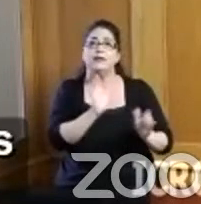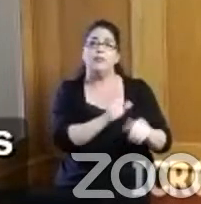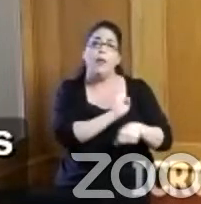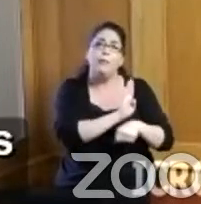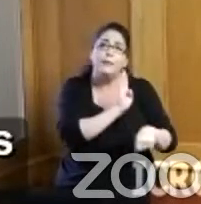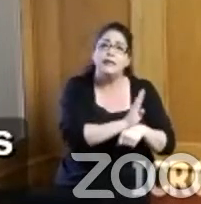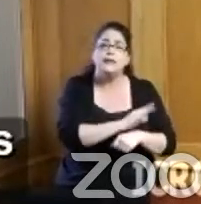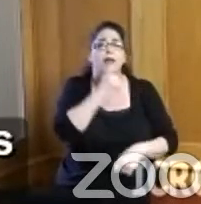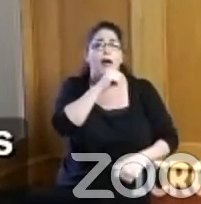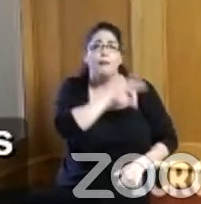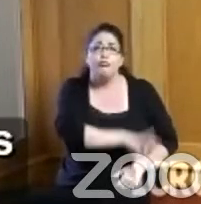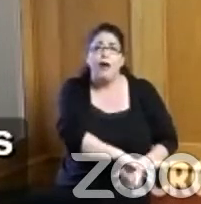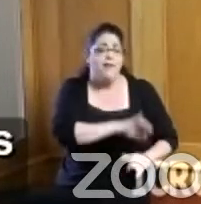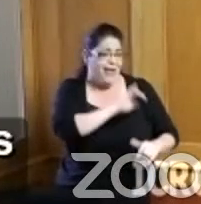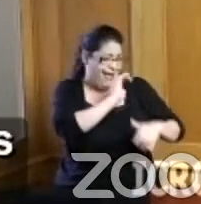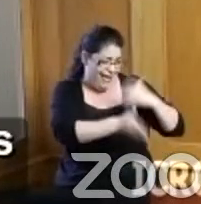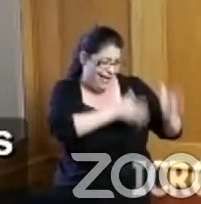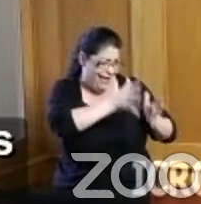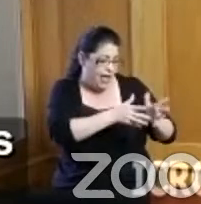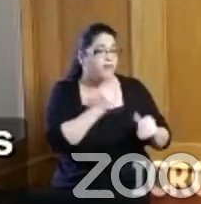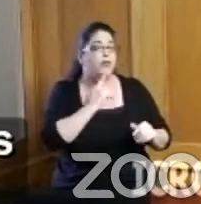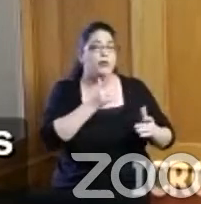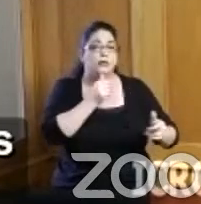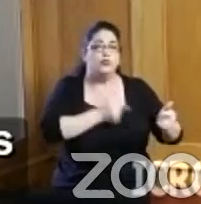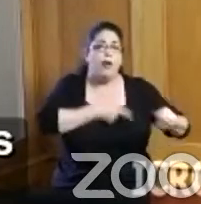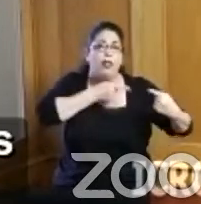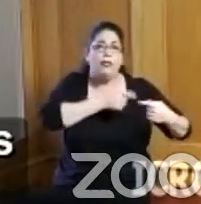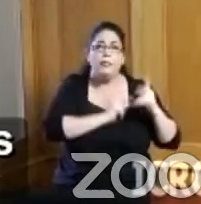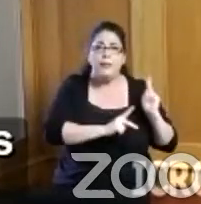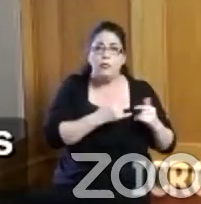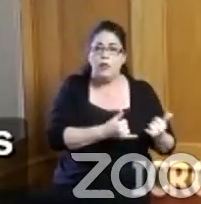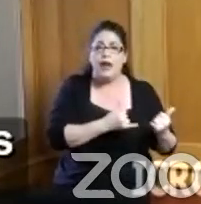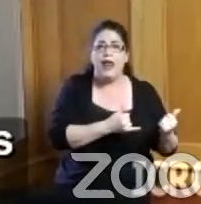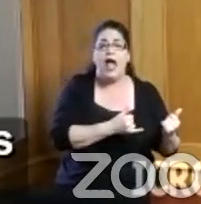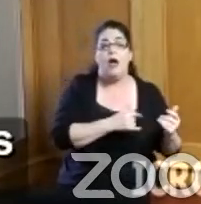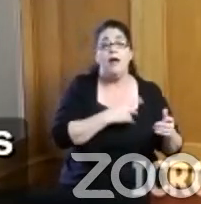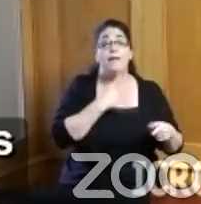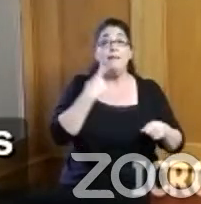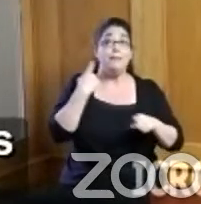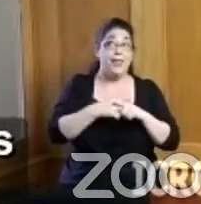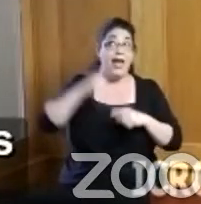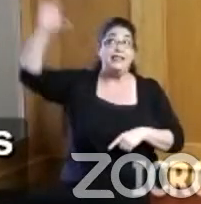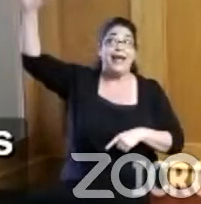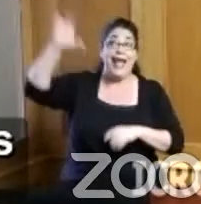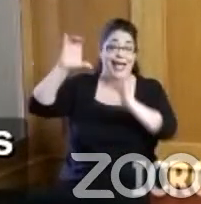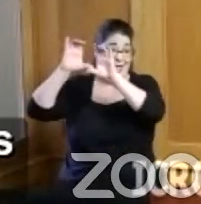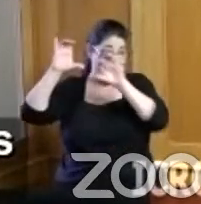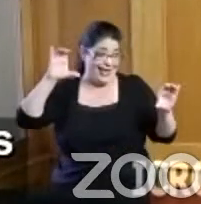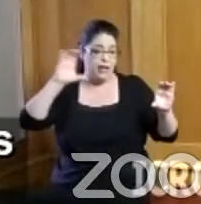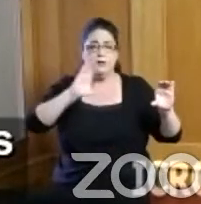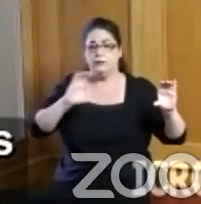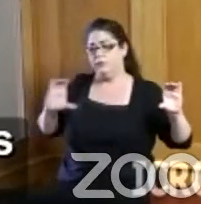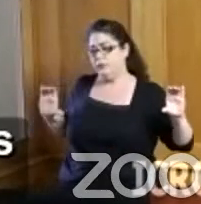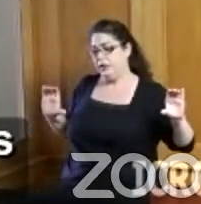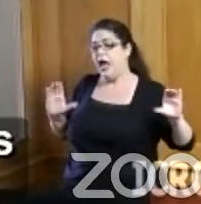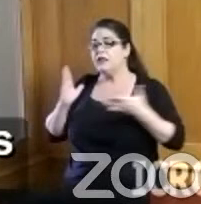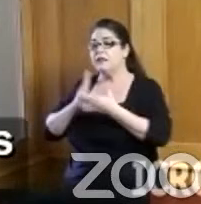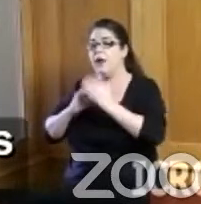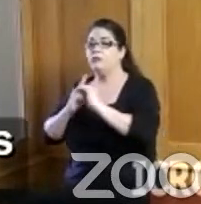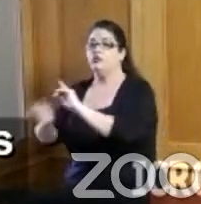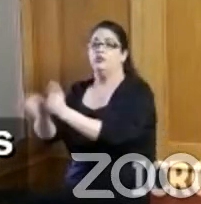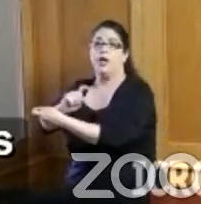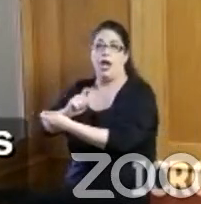nonprofit assistance to those that are still struggling out there, and also reserve enough of these dollars to make sure that we can do some transformational